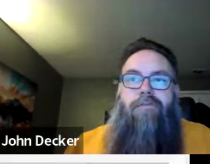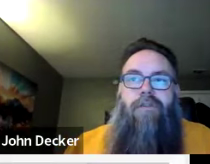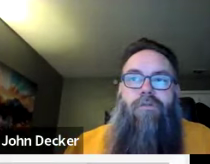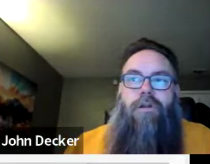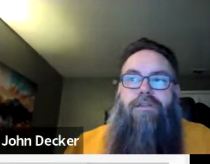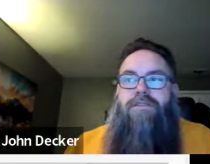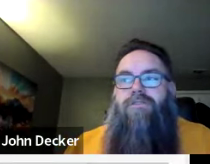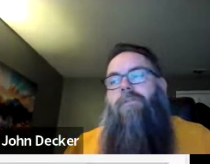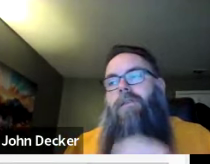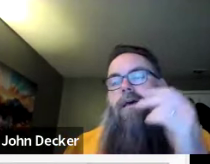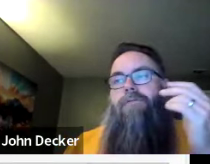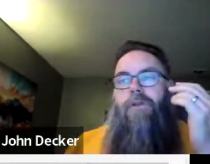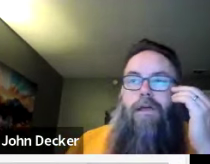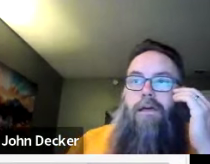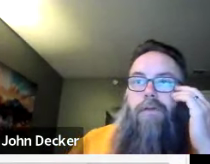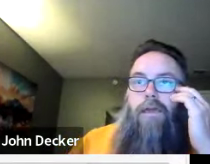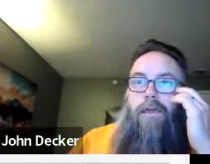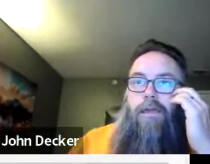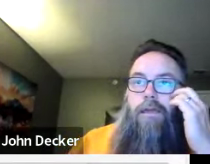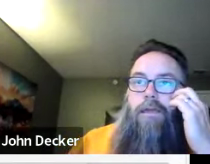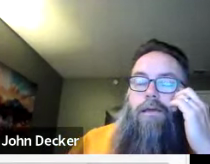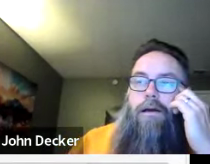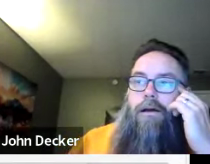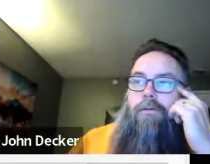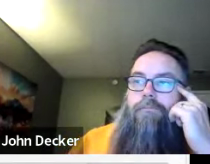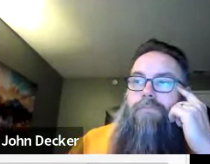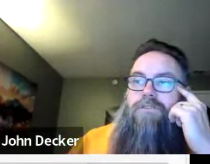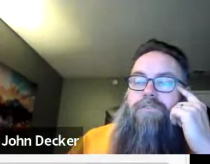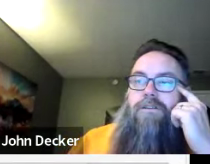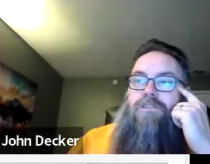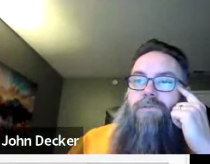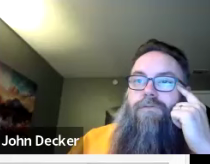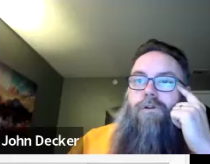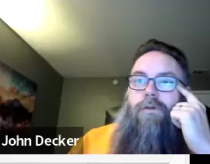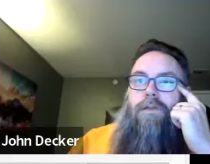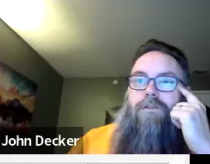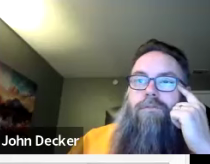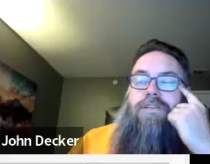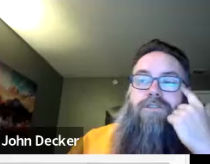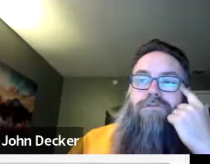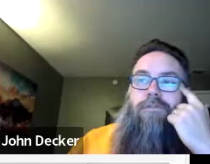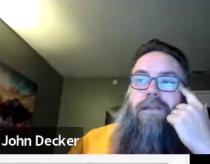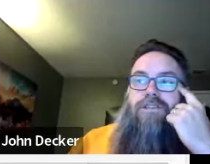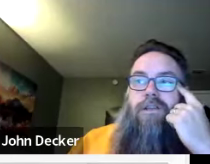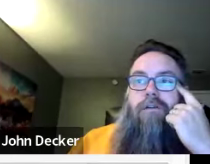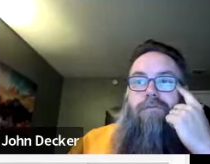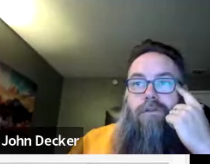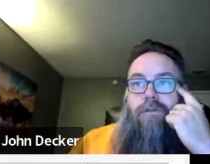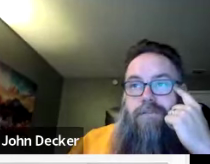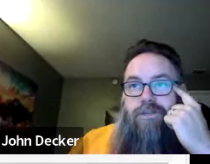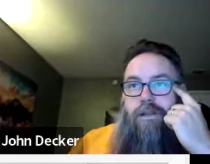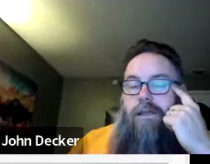centers have authority to determine that if we don't have a service acknowledgement form, that we could do a potential termination